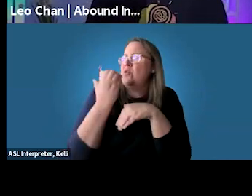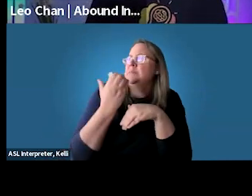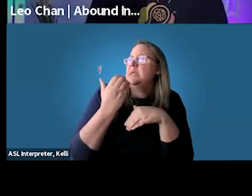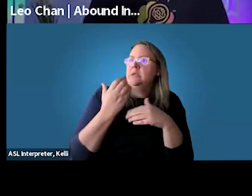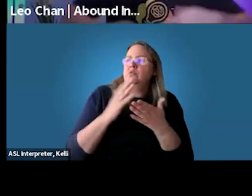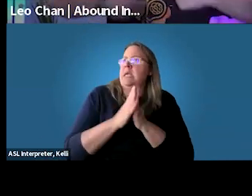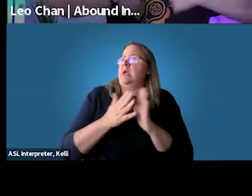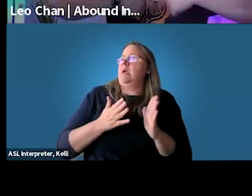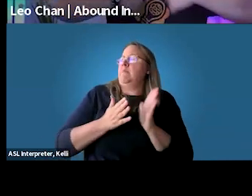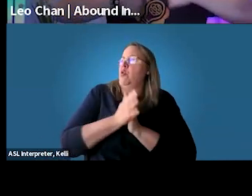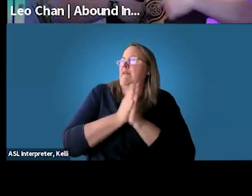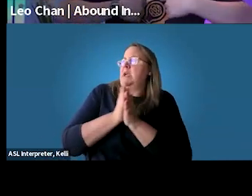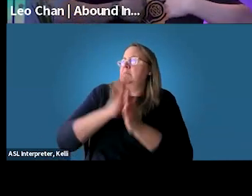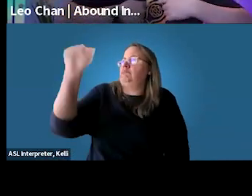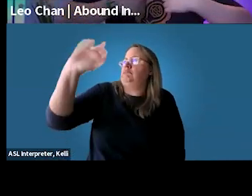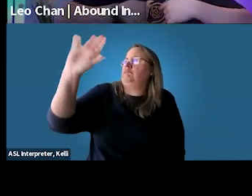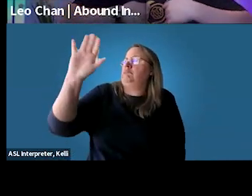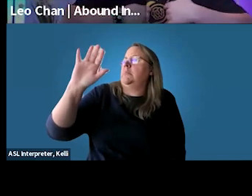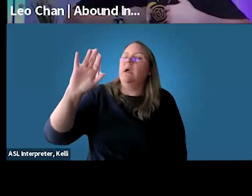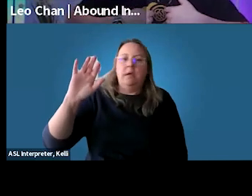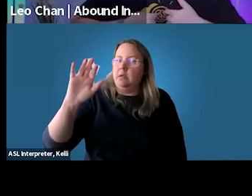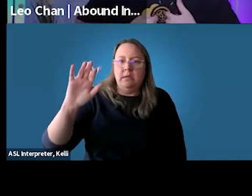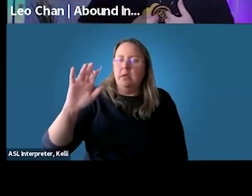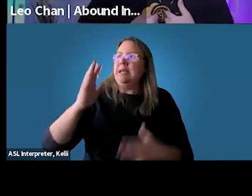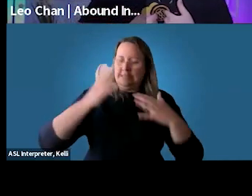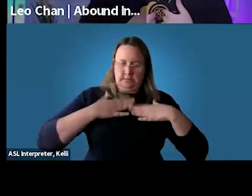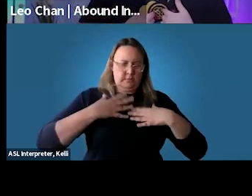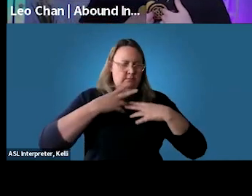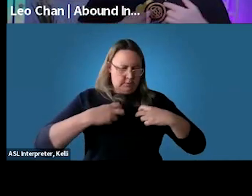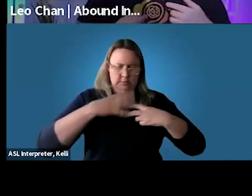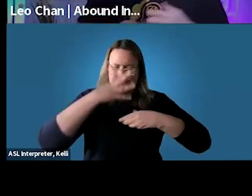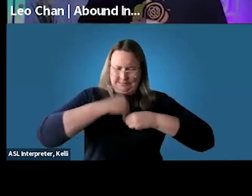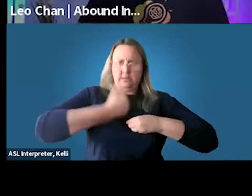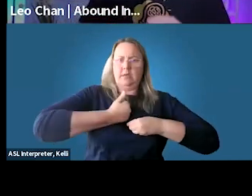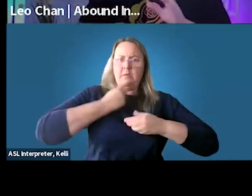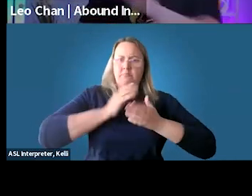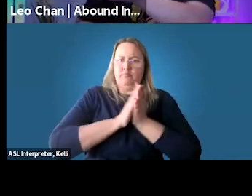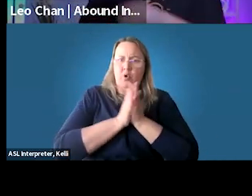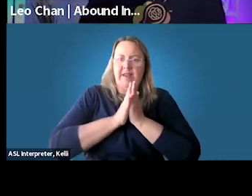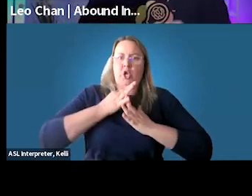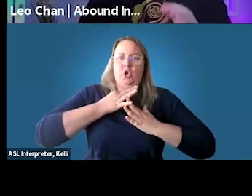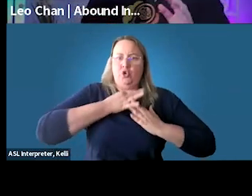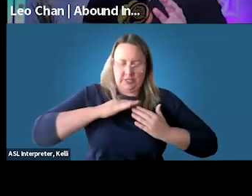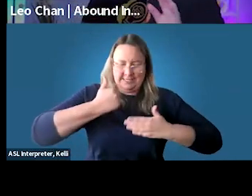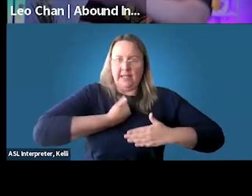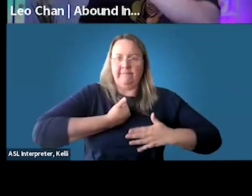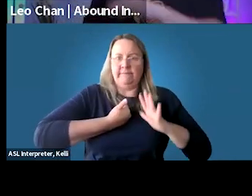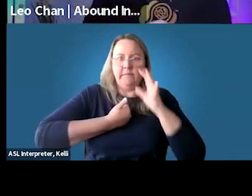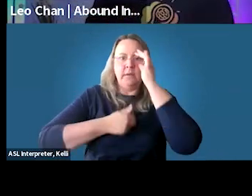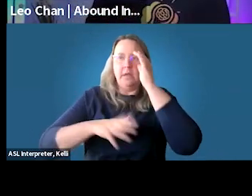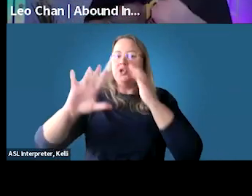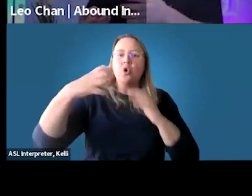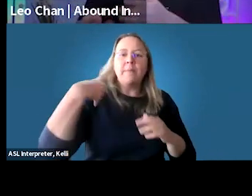curious. It has to come from that inner desire, that inner drive from within yourself. You can't be like paid, your boss can't go tell you